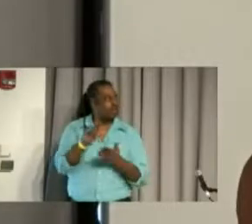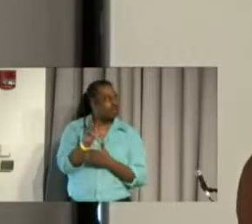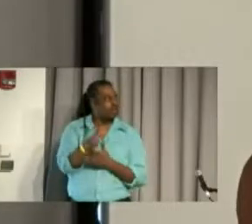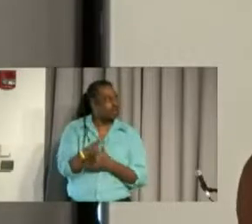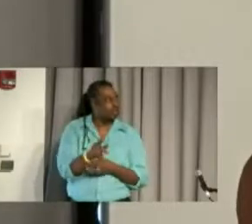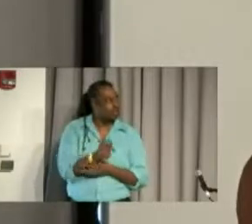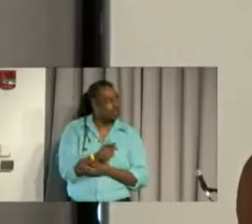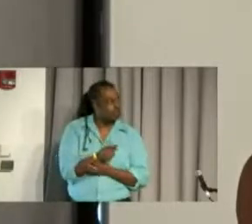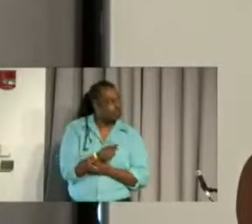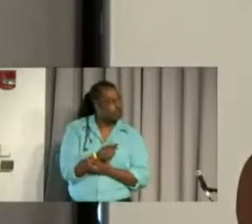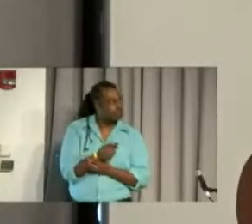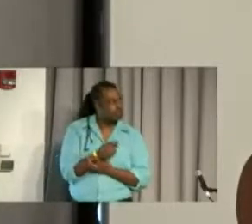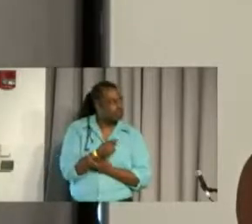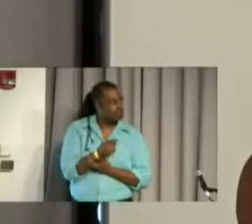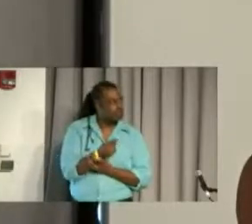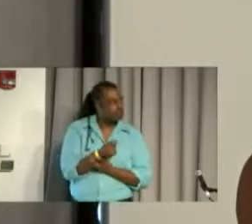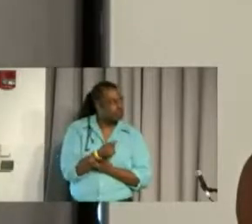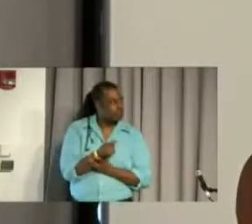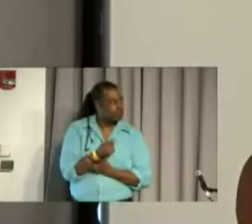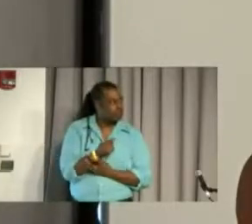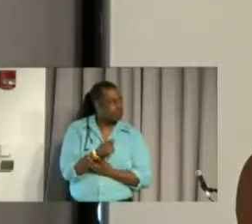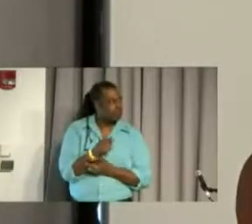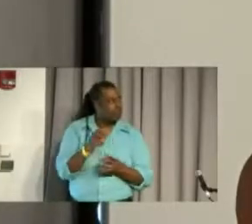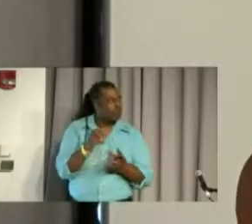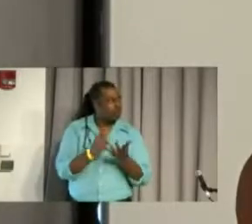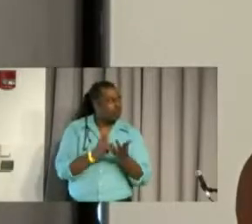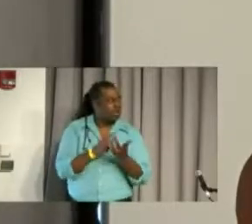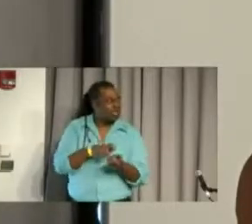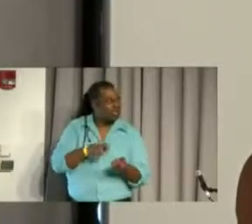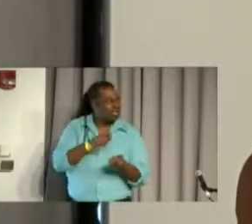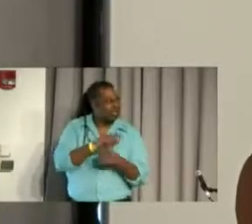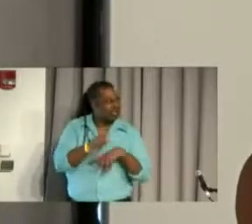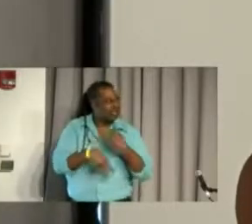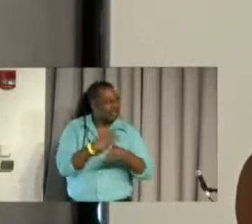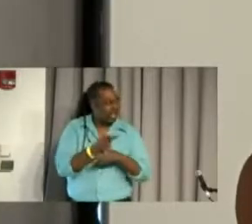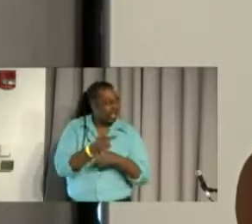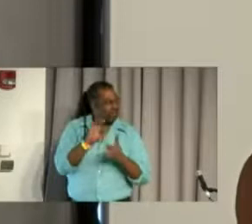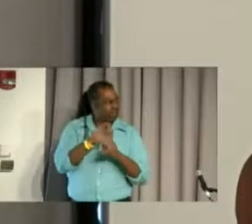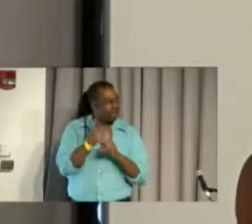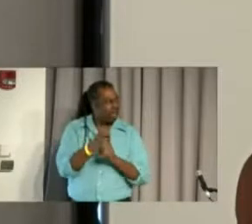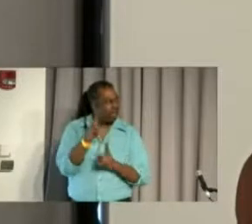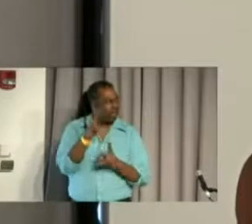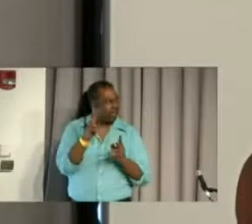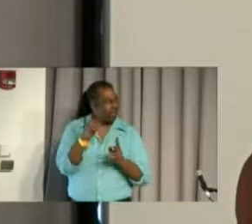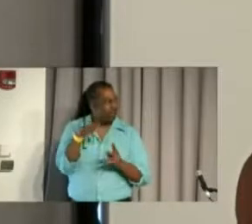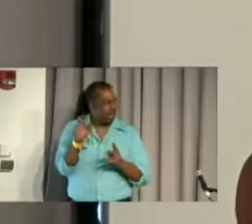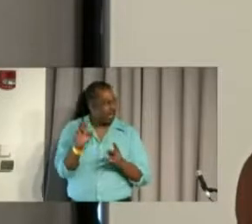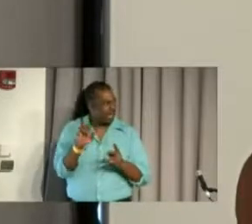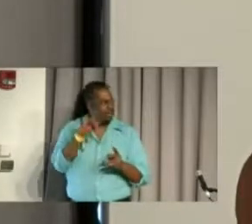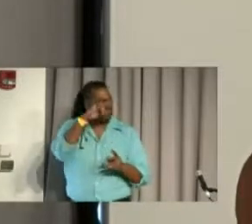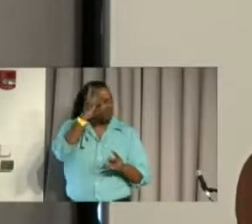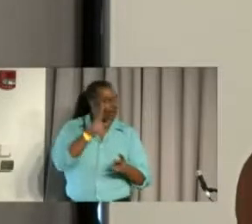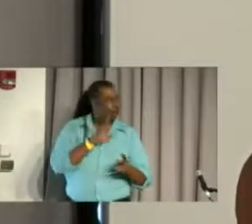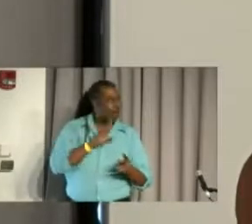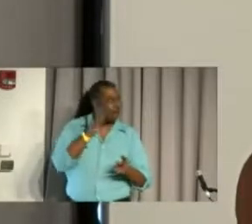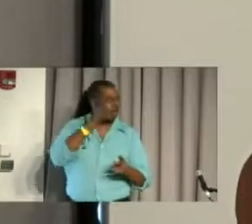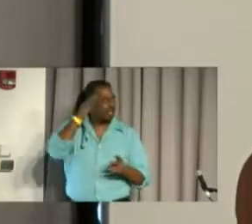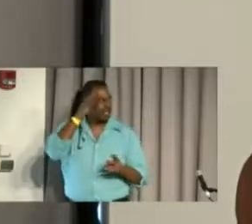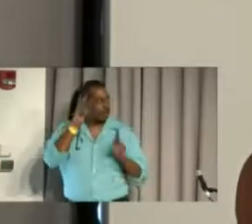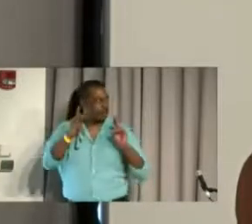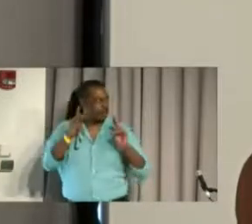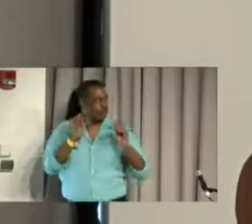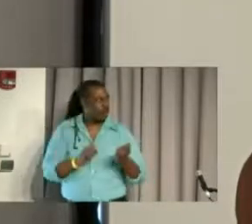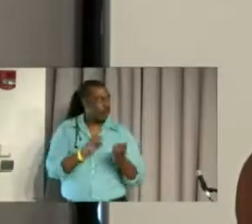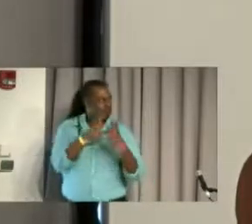you. What are the specific forms of environmental violence that Black, brown, and Indigenous people have faced